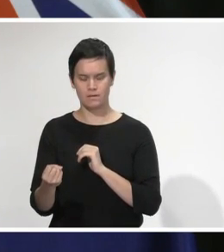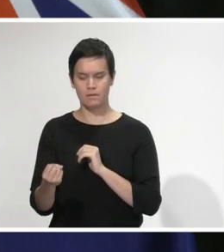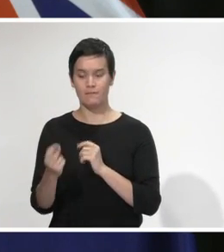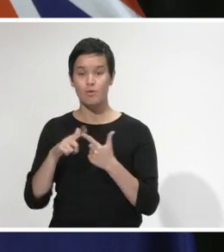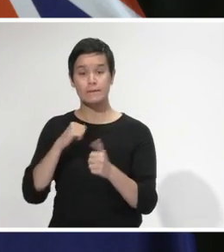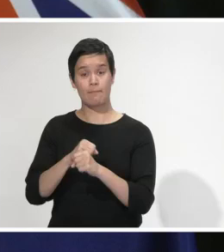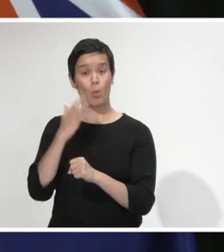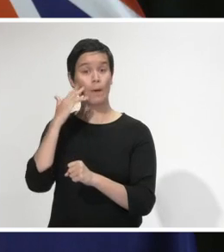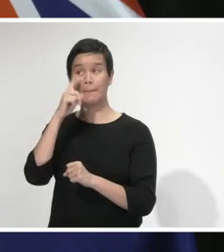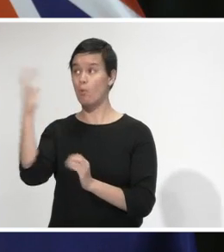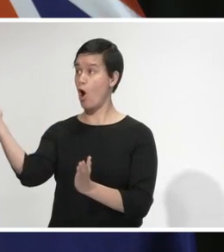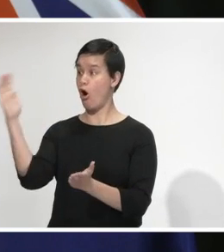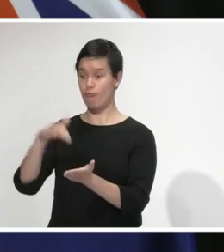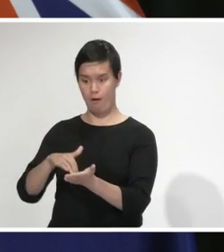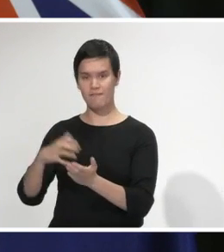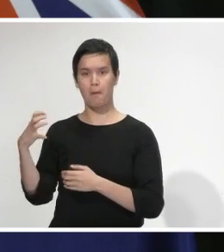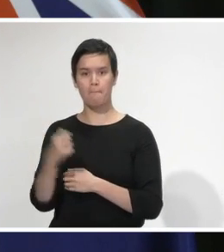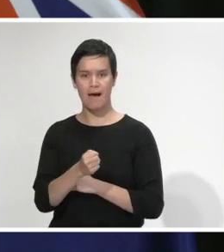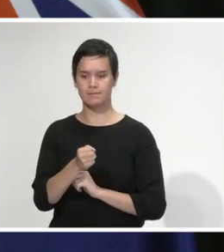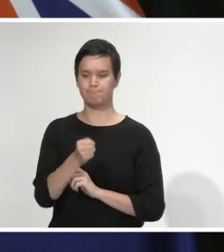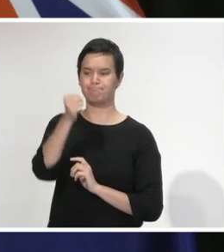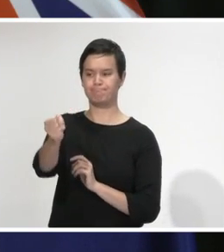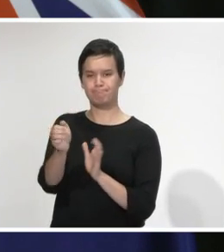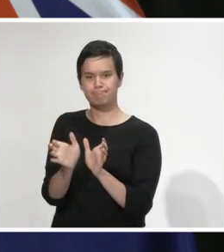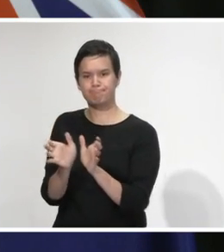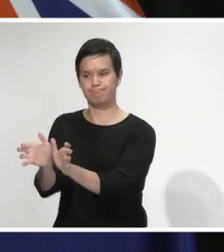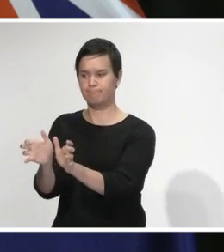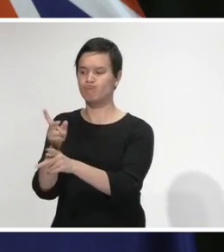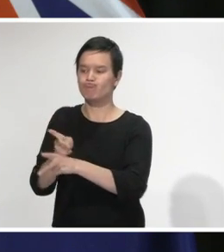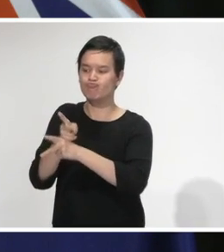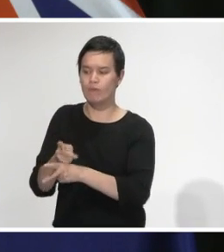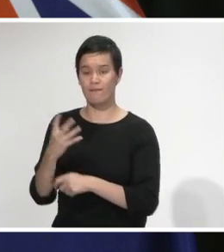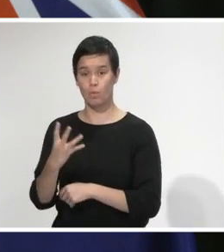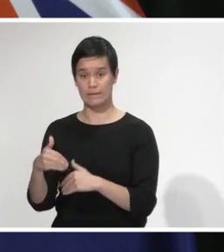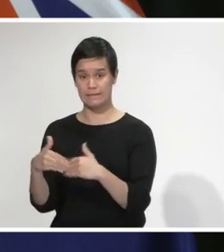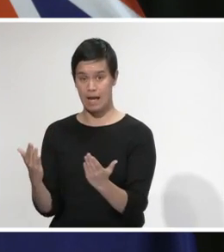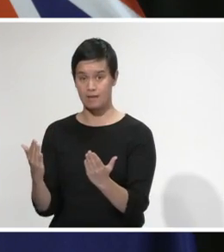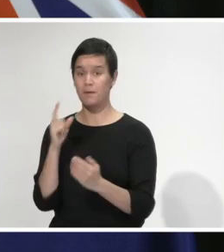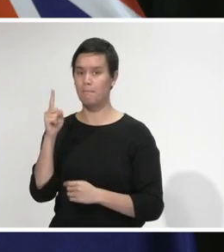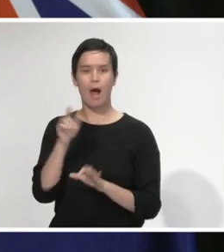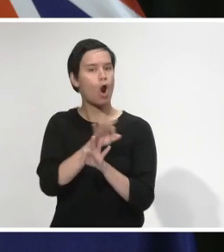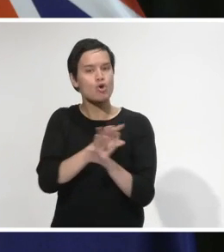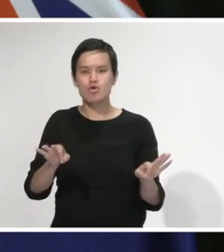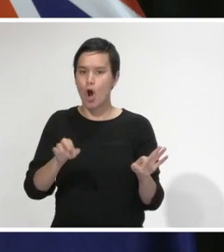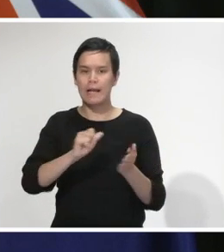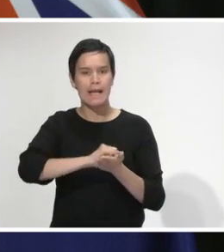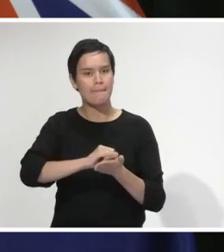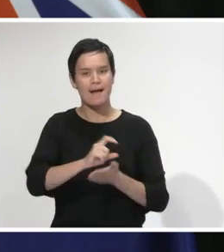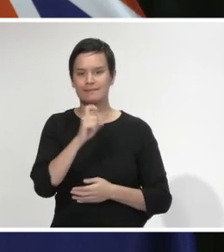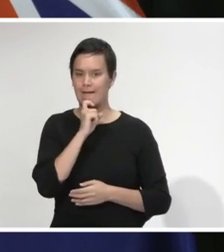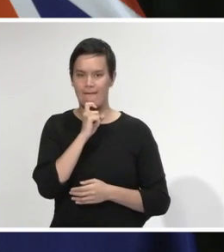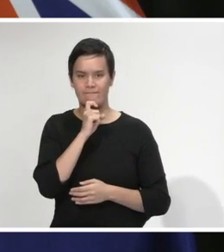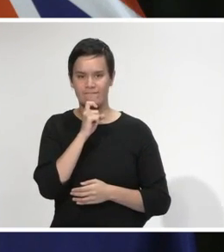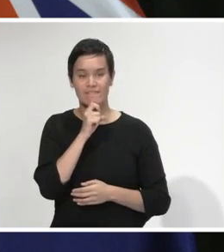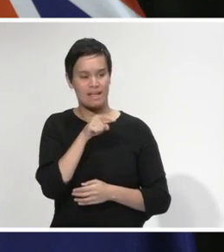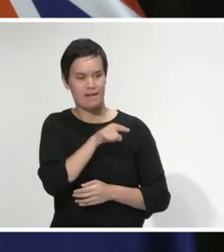days quarantine effectively, to make sure that our position around how airline staff, what precautions they